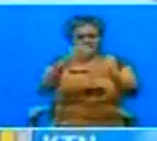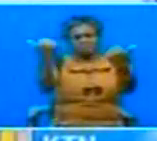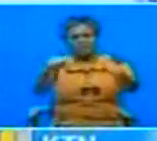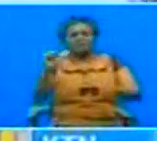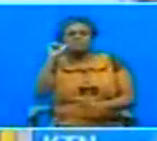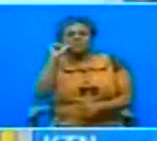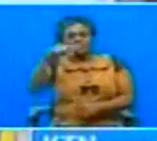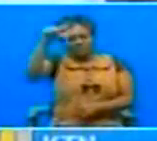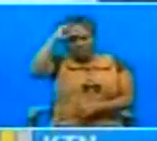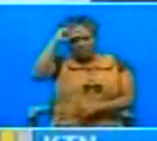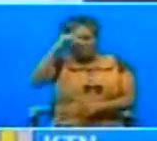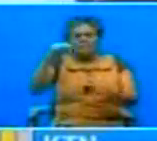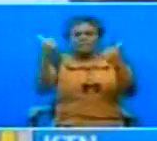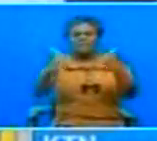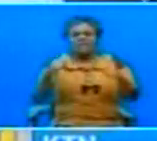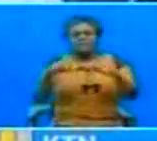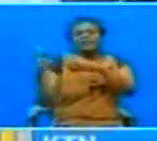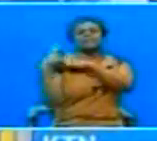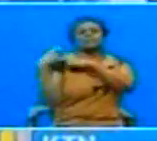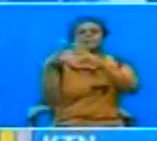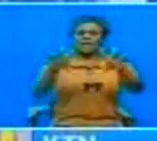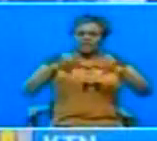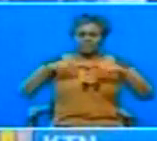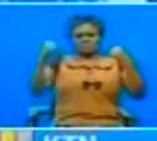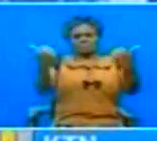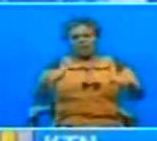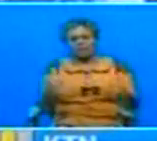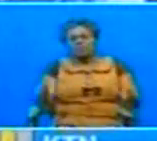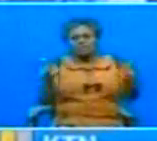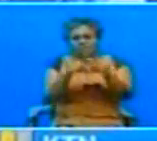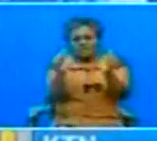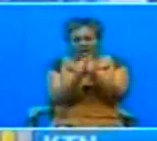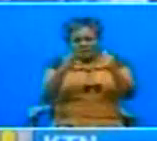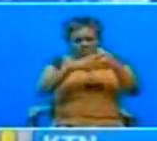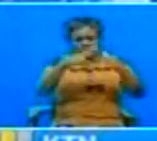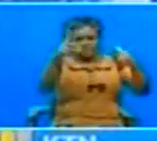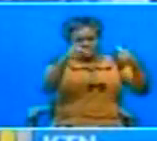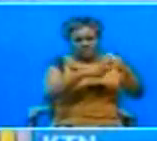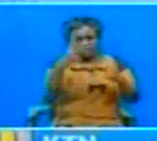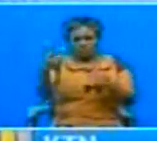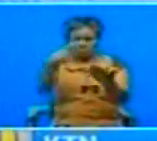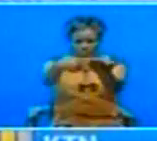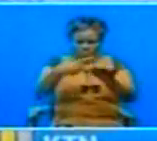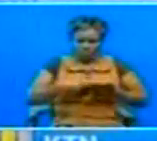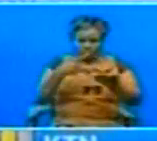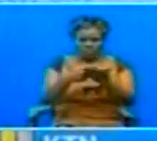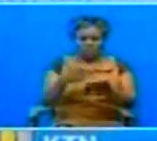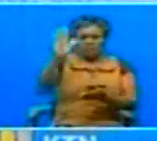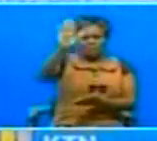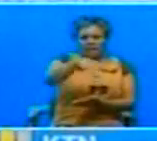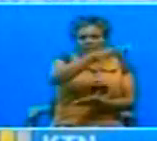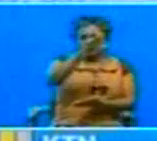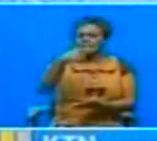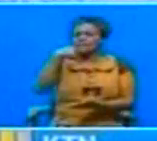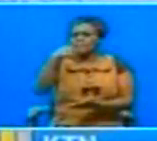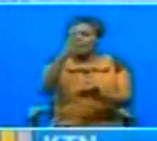British government has not taken up any responsibility so far. In 1962, a discussion tabled in Parliament stated